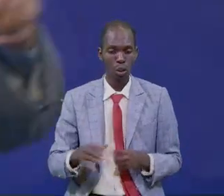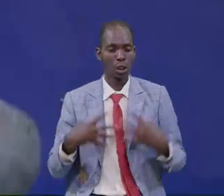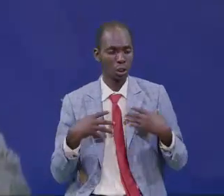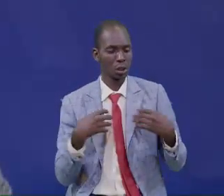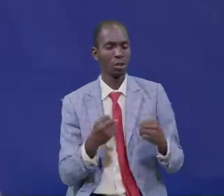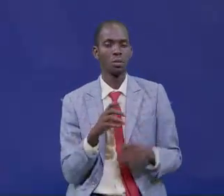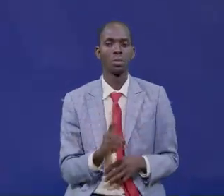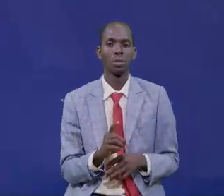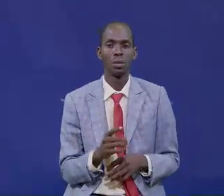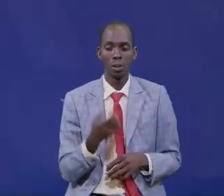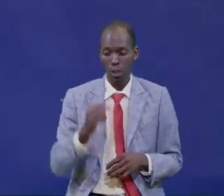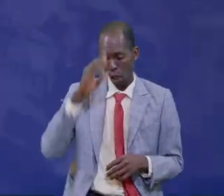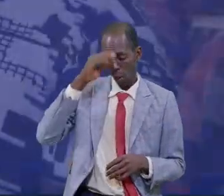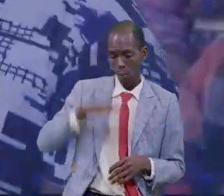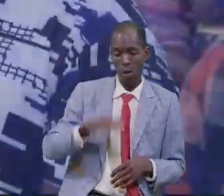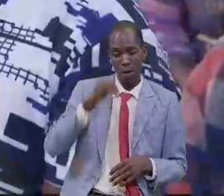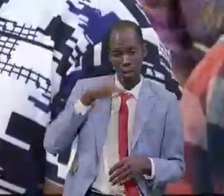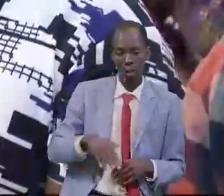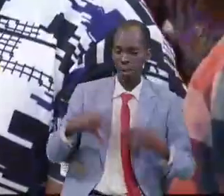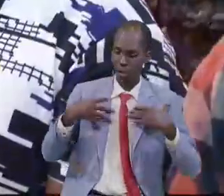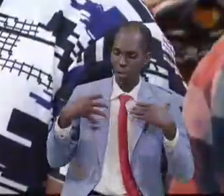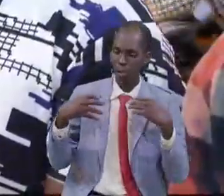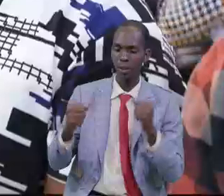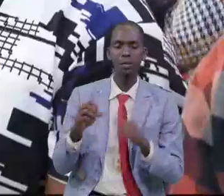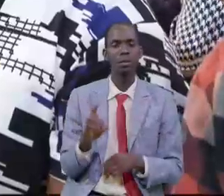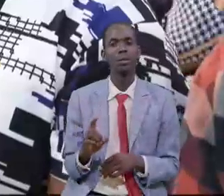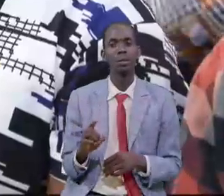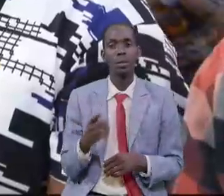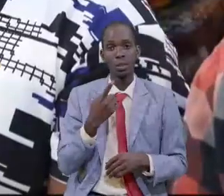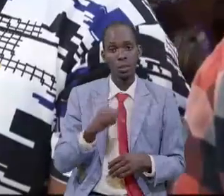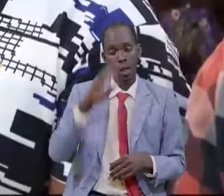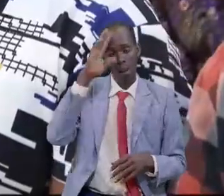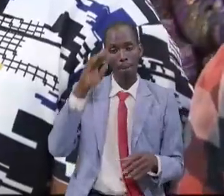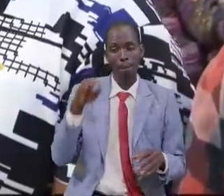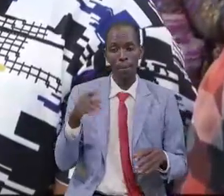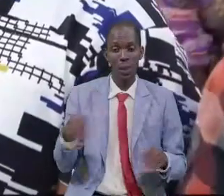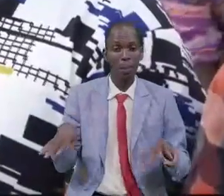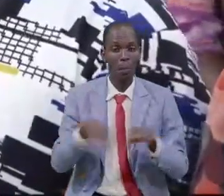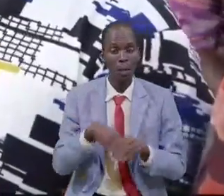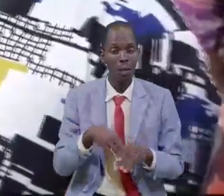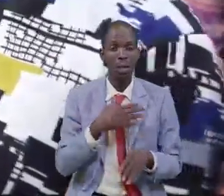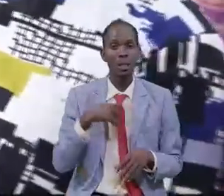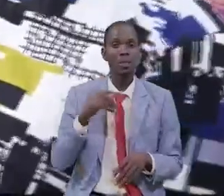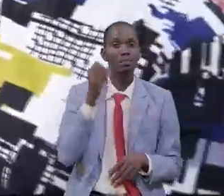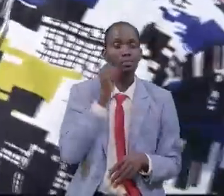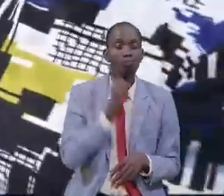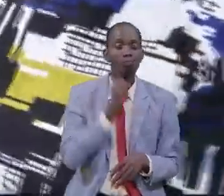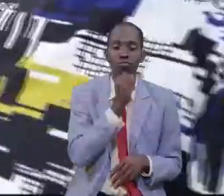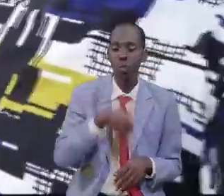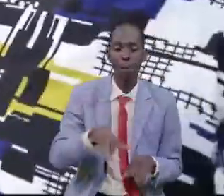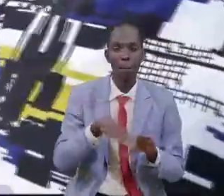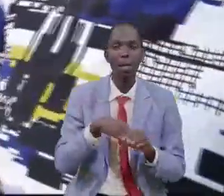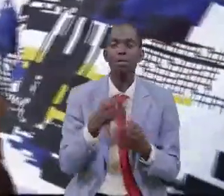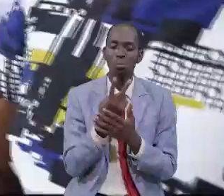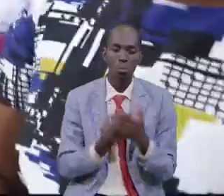the girls were healed. The married, the single, they were healed.